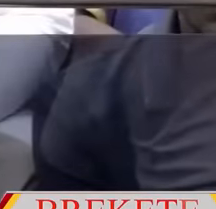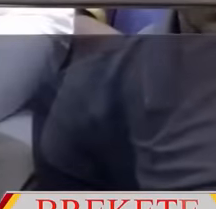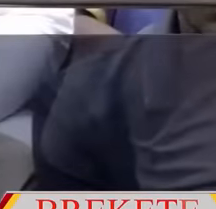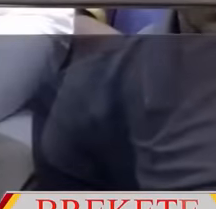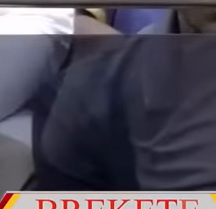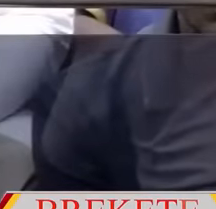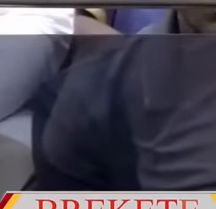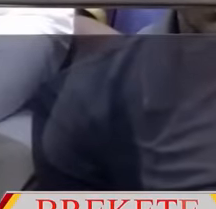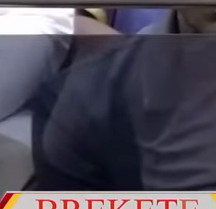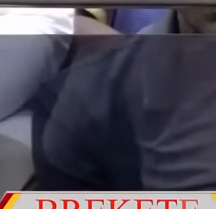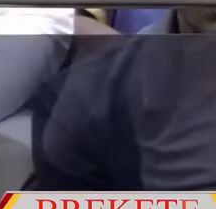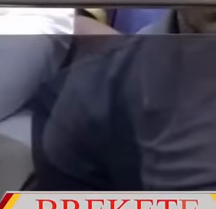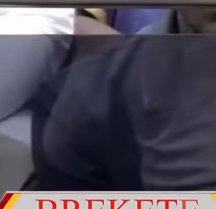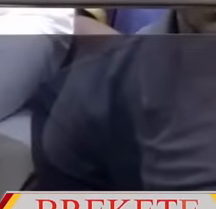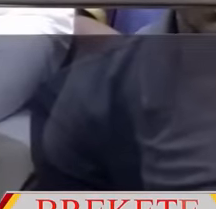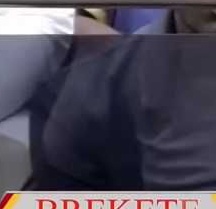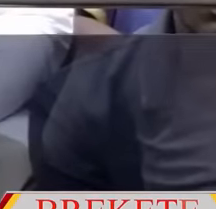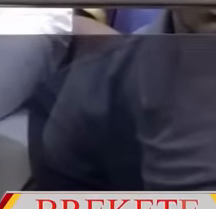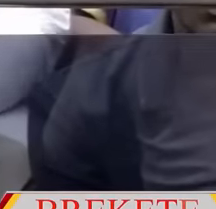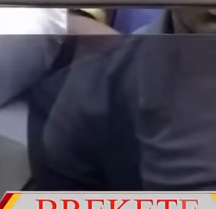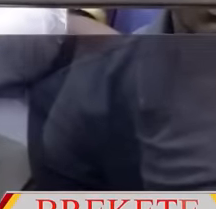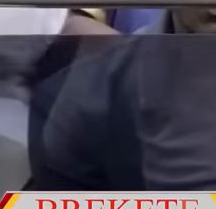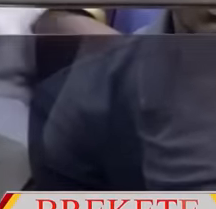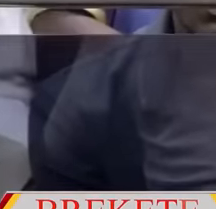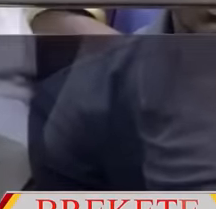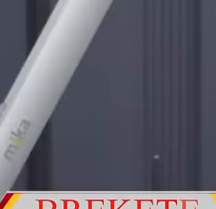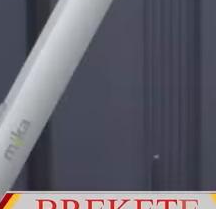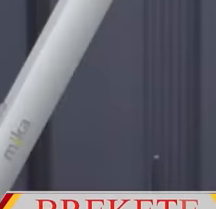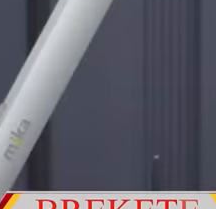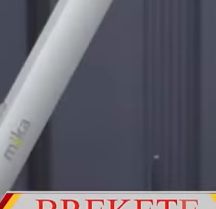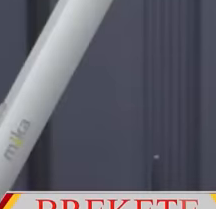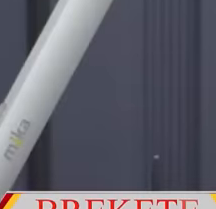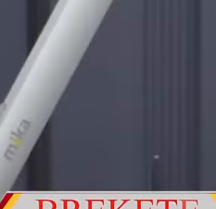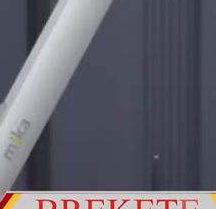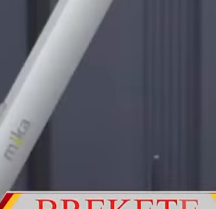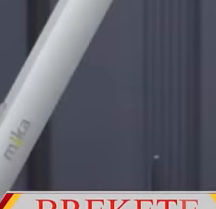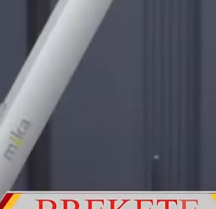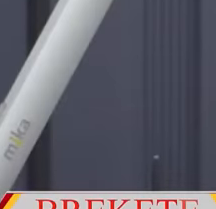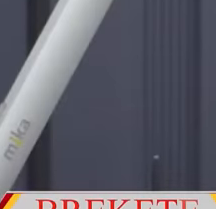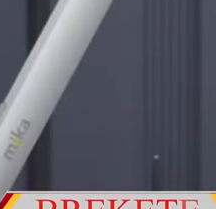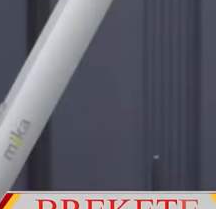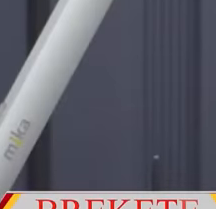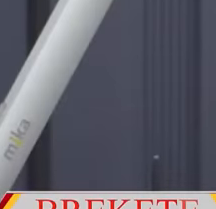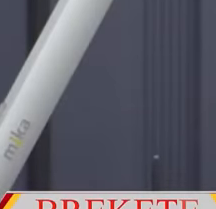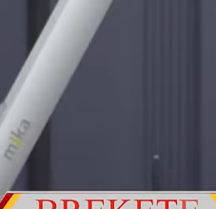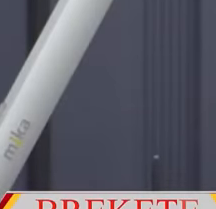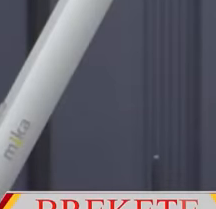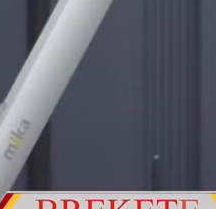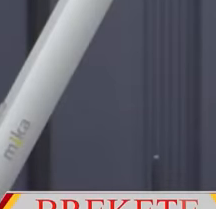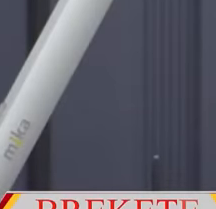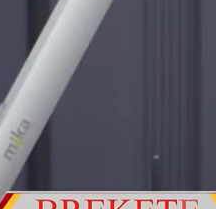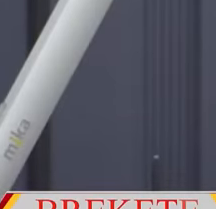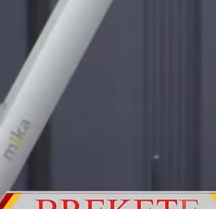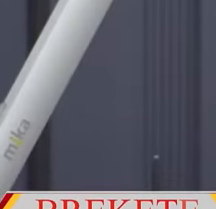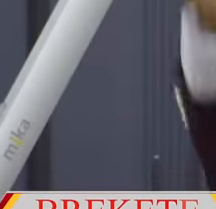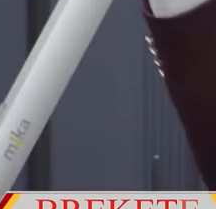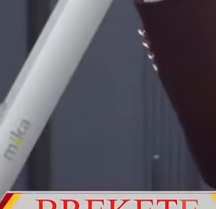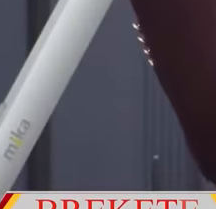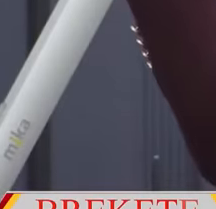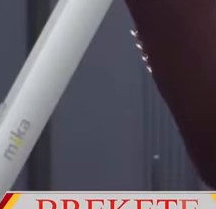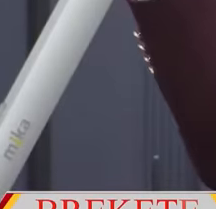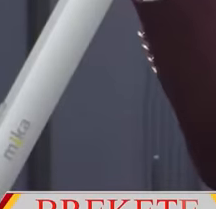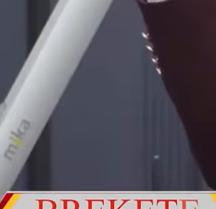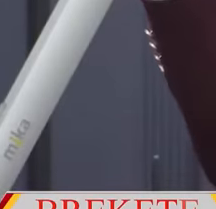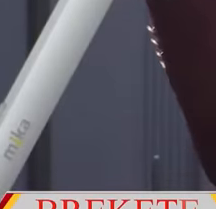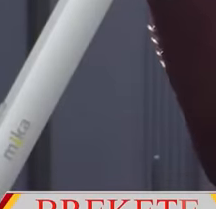And on when the 21st. When they do the meeting, they know if you conclude on the waiting that they discussed, they move from there